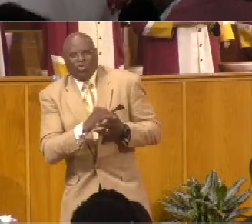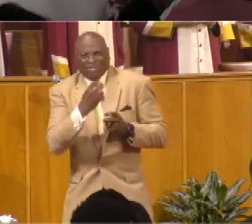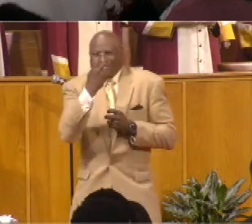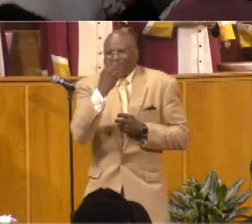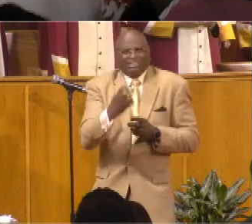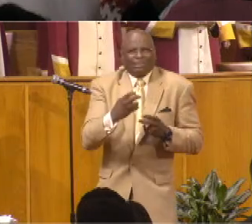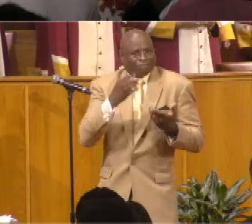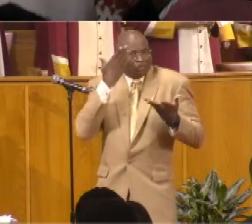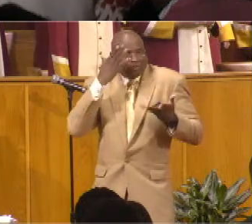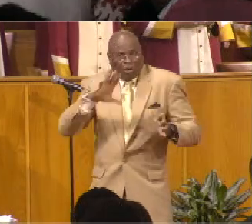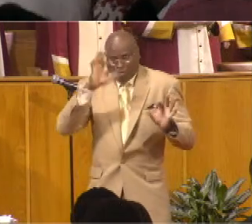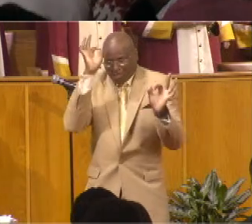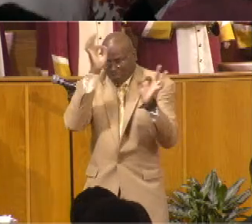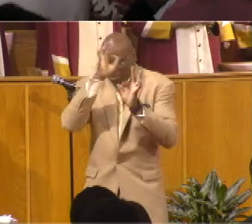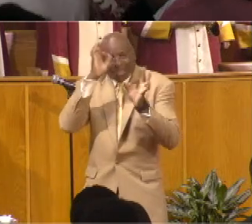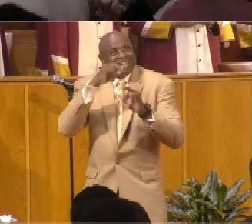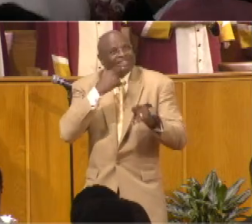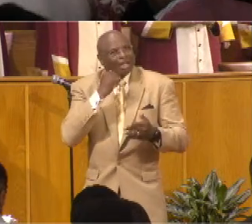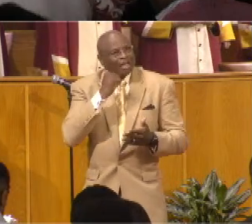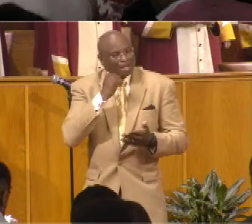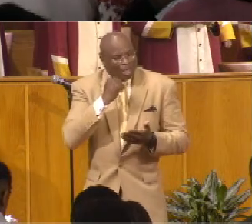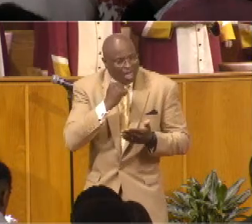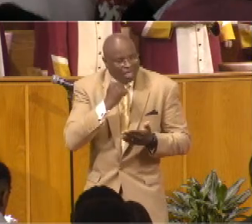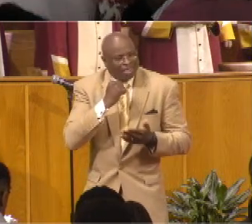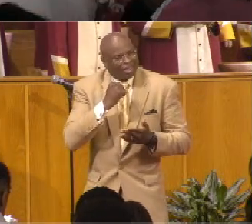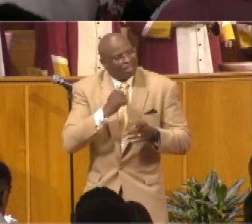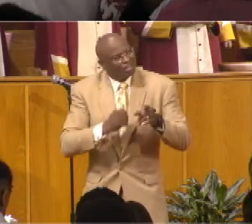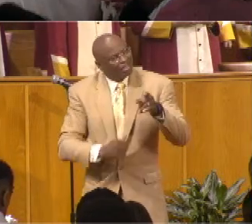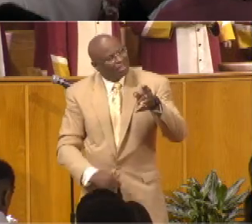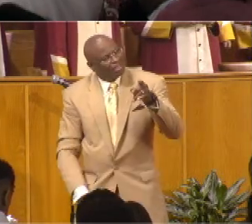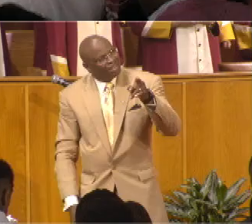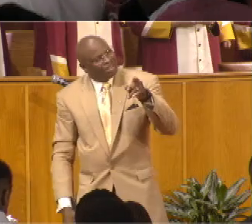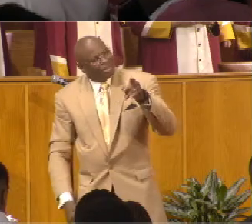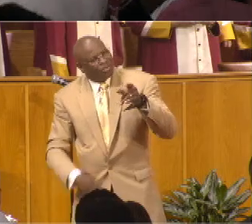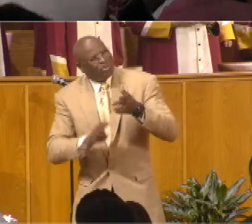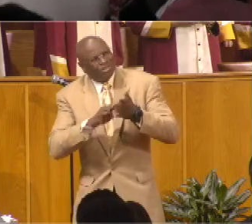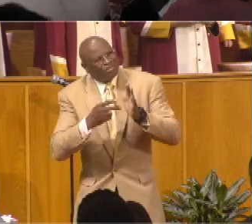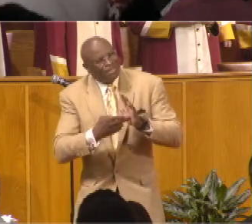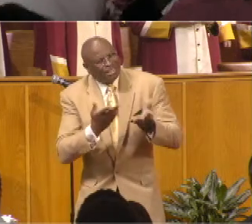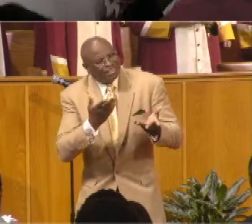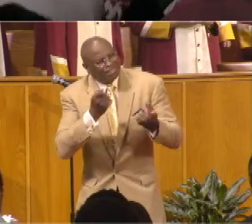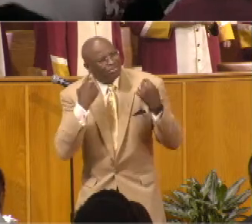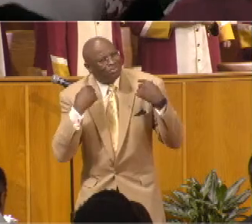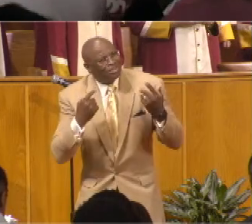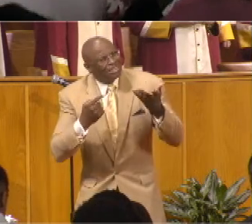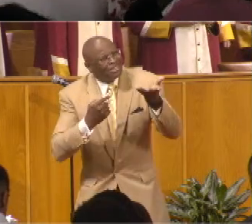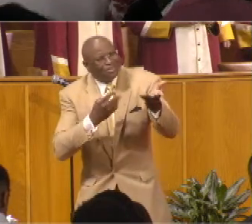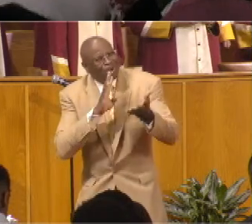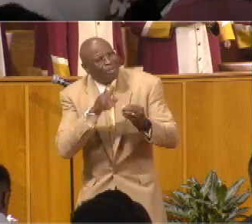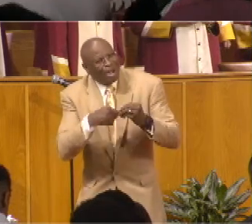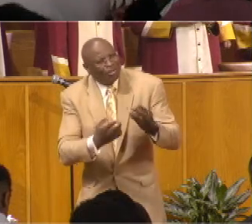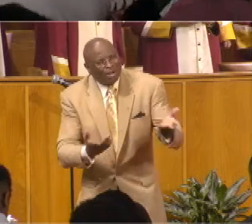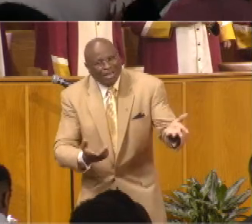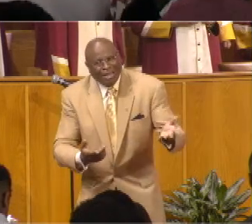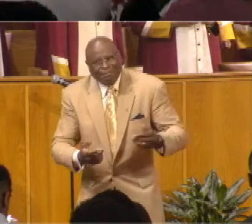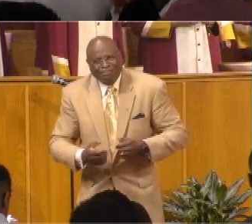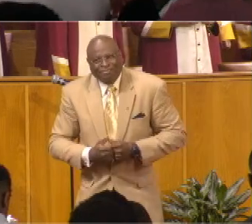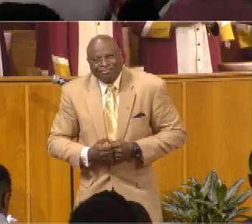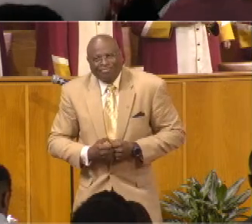of the uninformed say amen at the giving of your thanks, since he doesn't know what you're talking about?